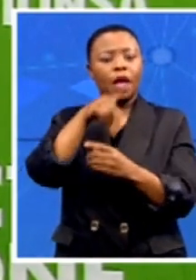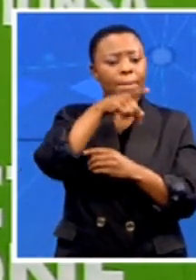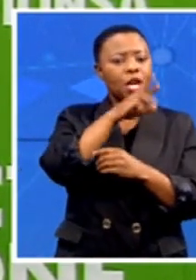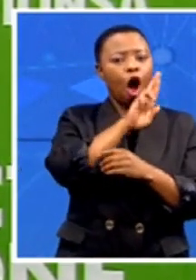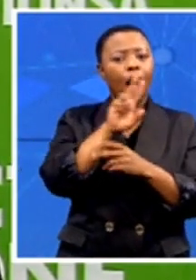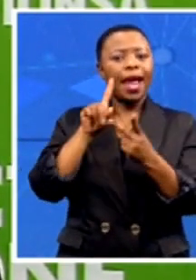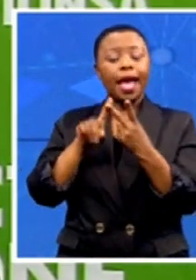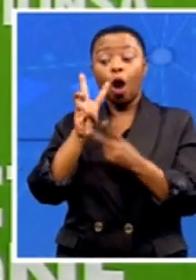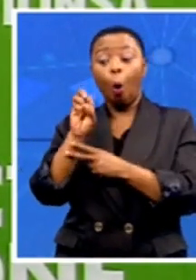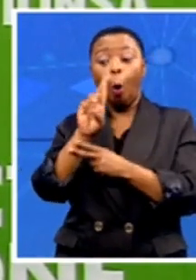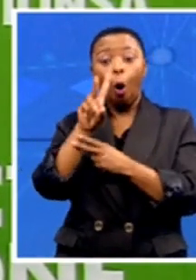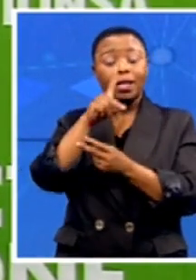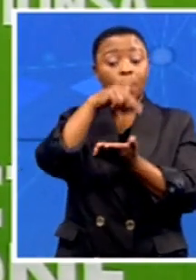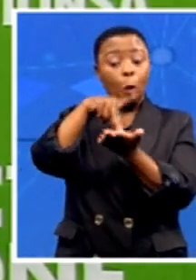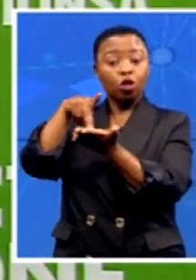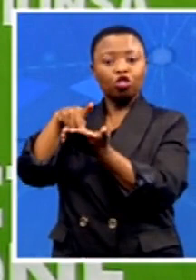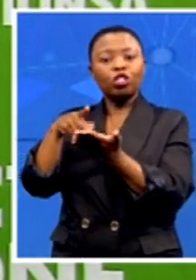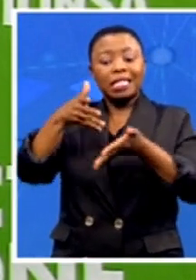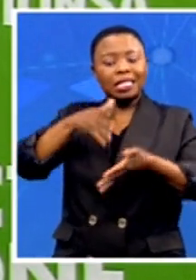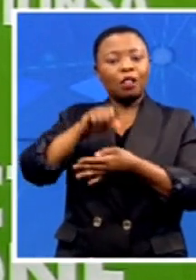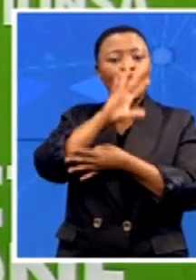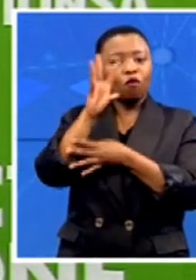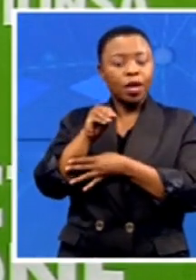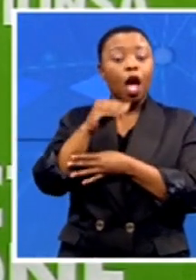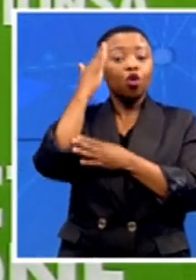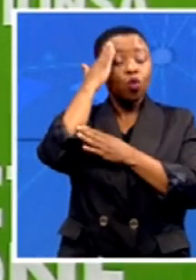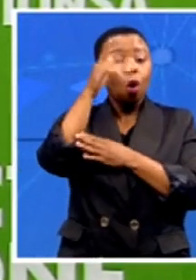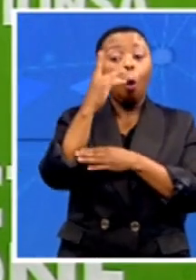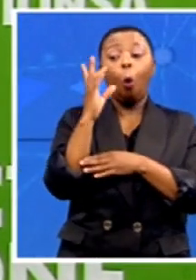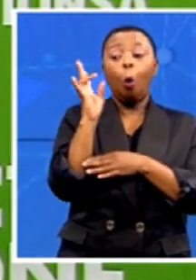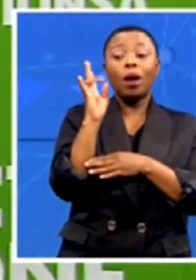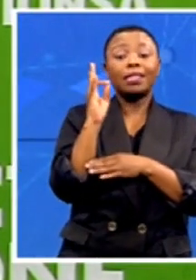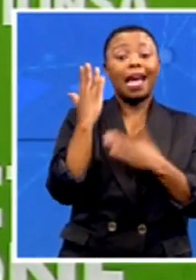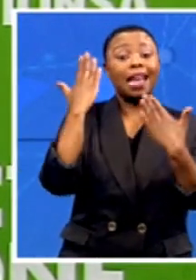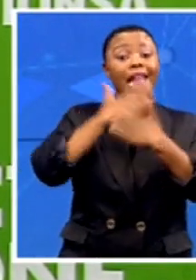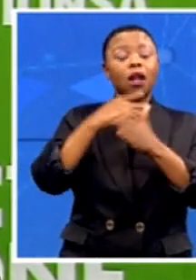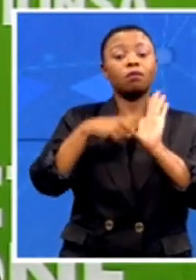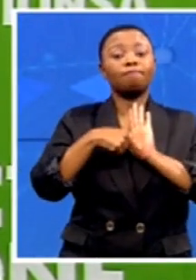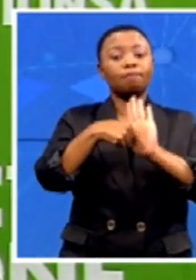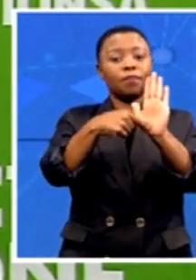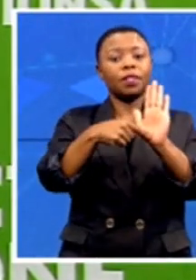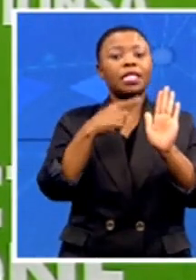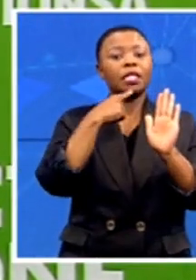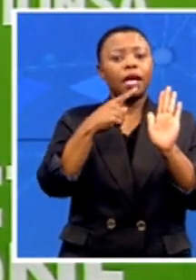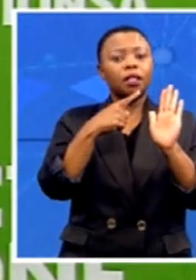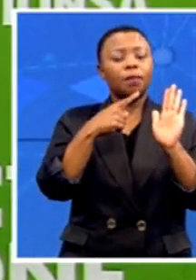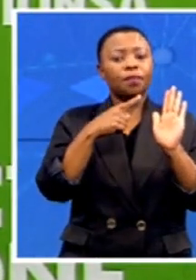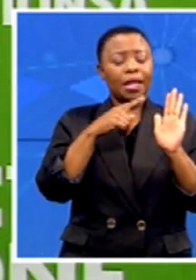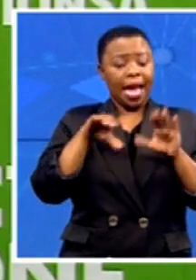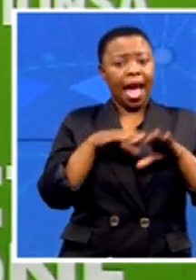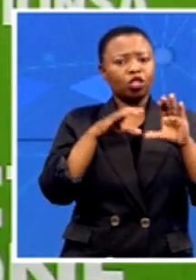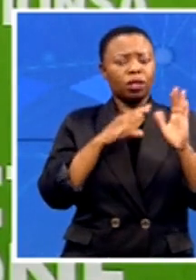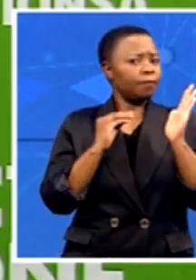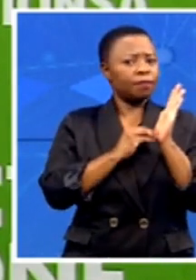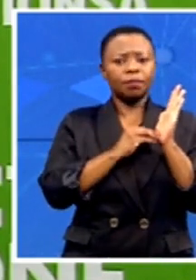also be aware that when this was published on Wednesday night, Action SA's candidates were not published on that list. Despite dealing with it consistently